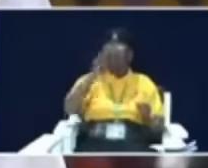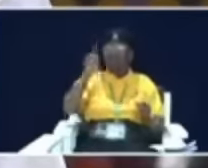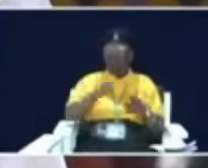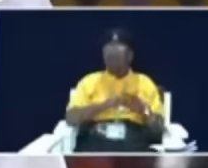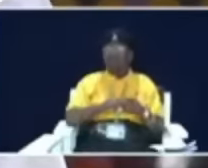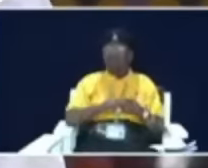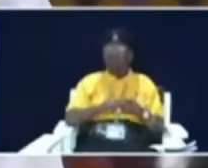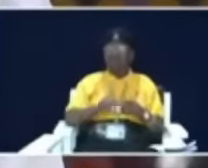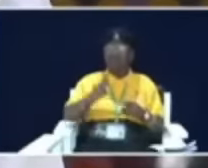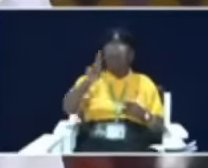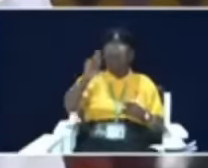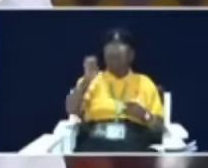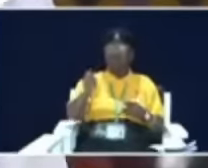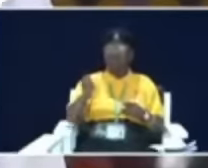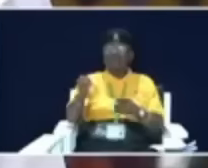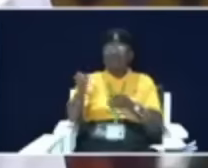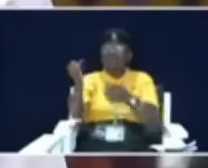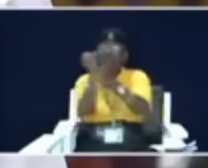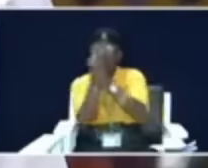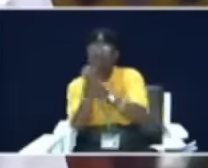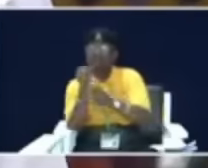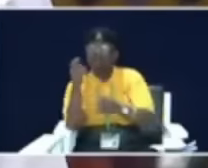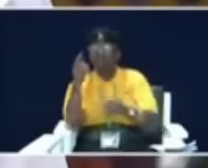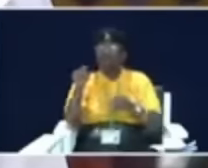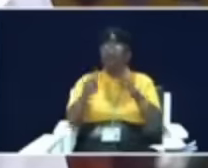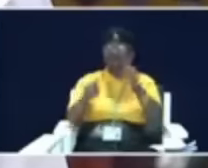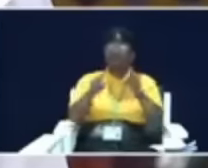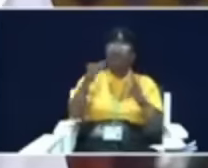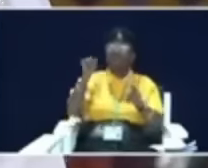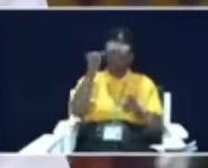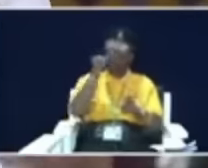of Israel and take them back into slavery.